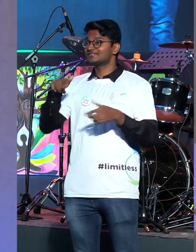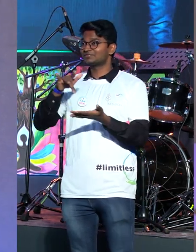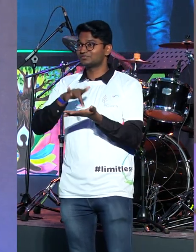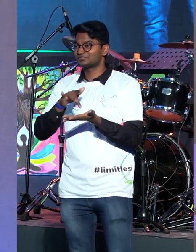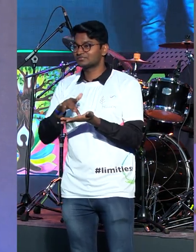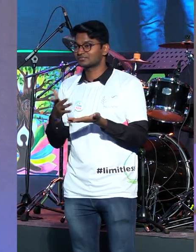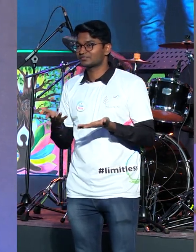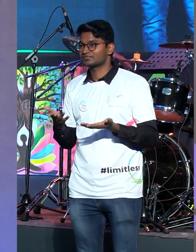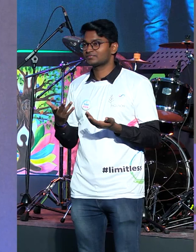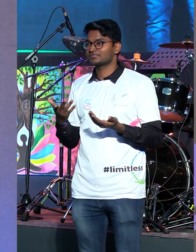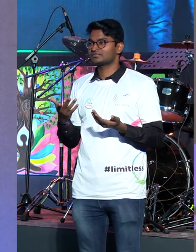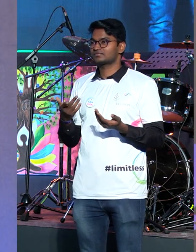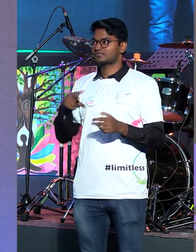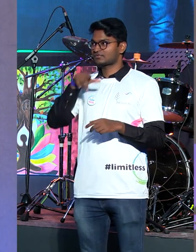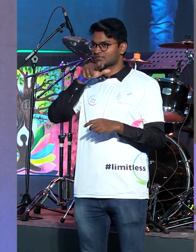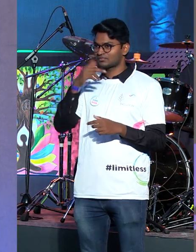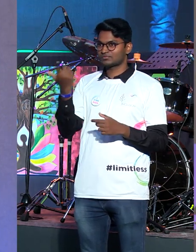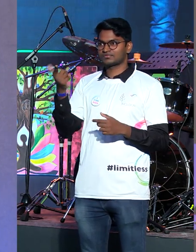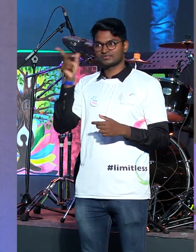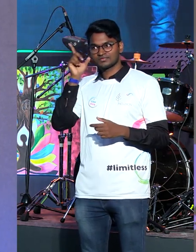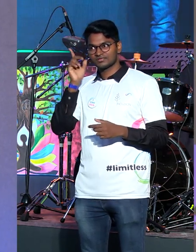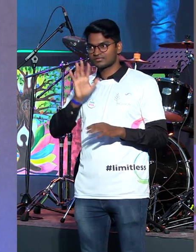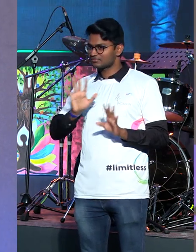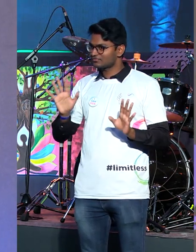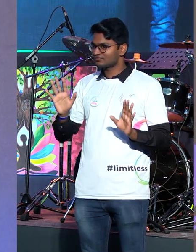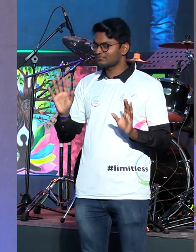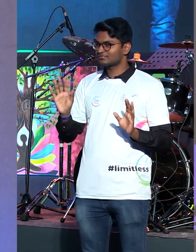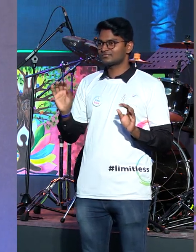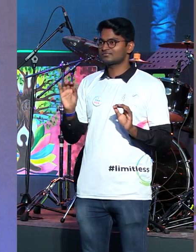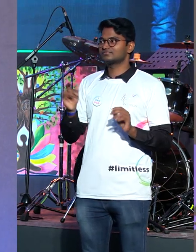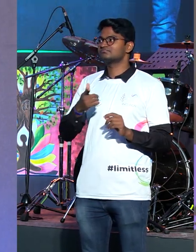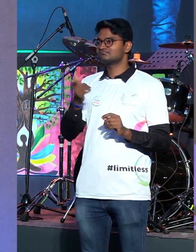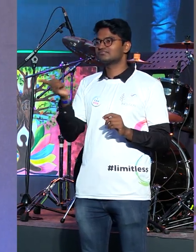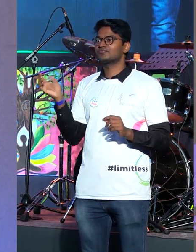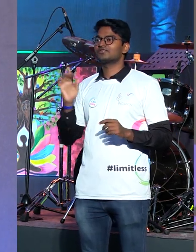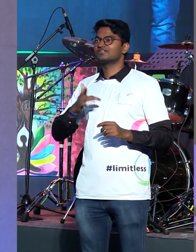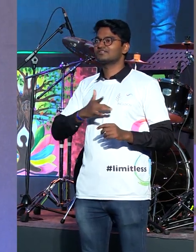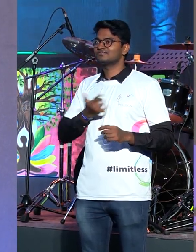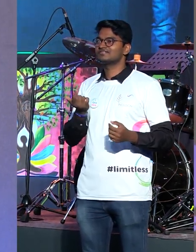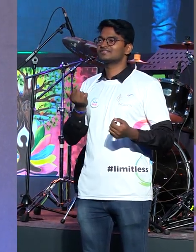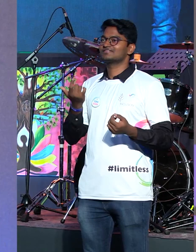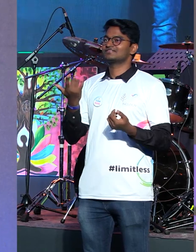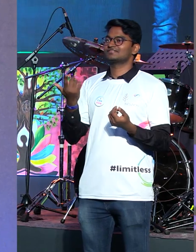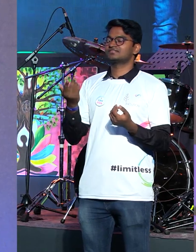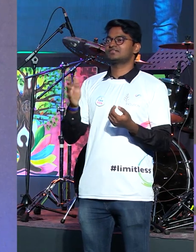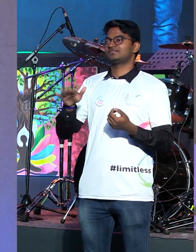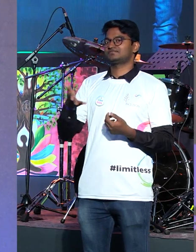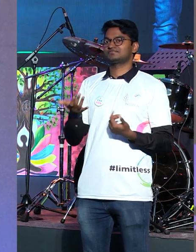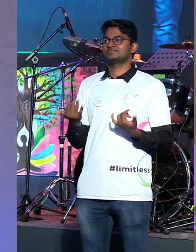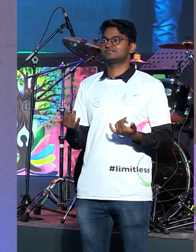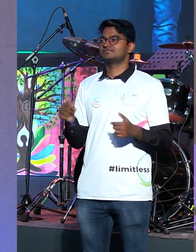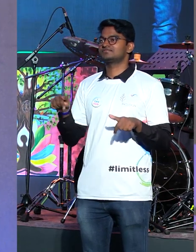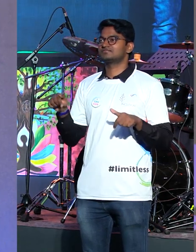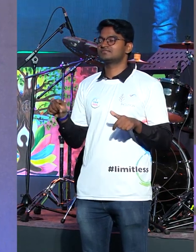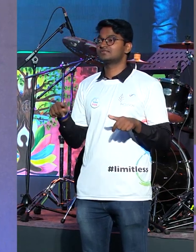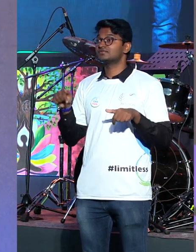we only talk or hear, but I think we feel each other. And more than anything else, we feel together. I think today